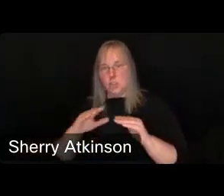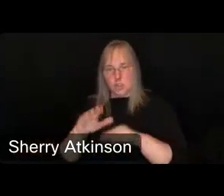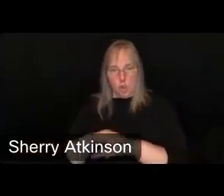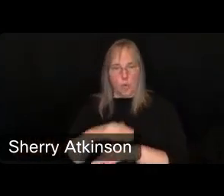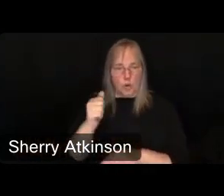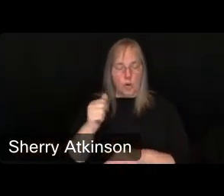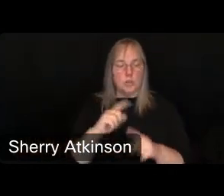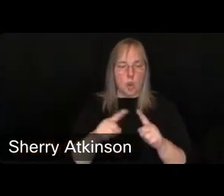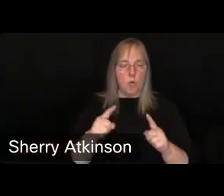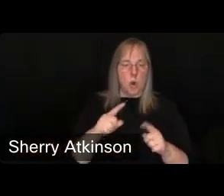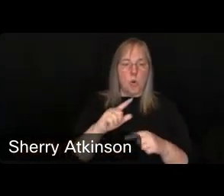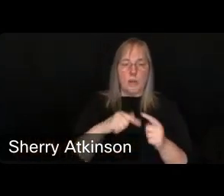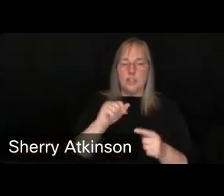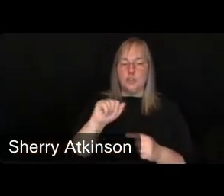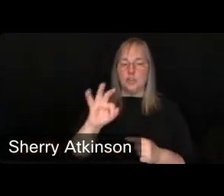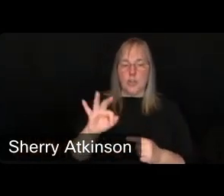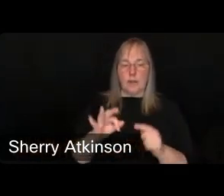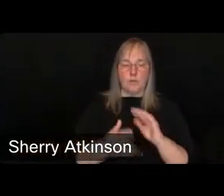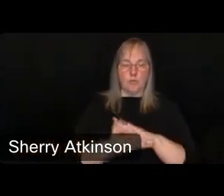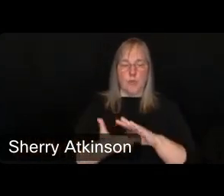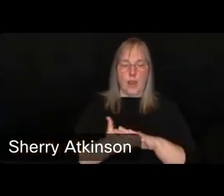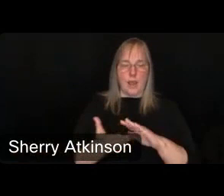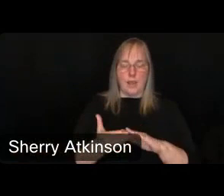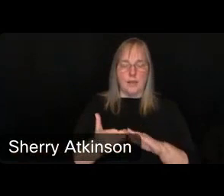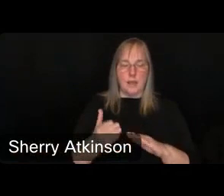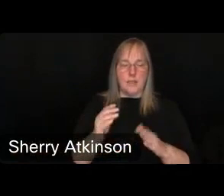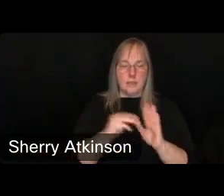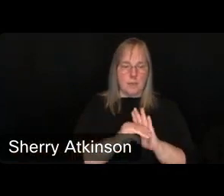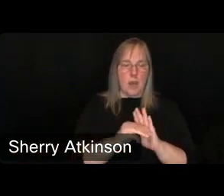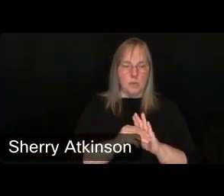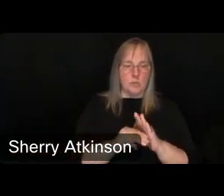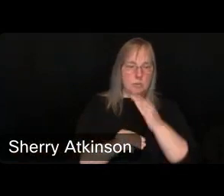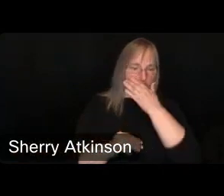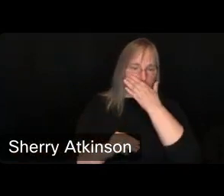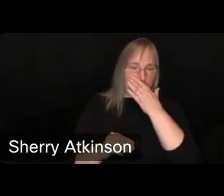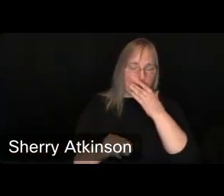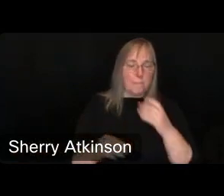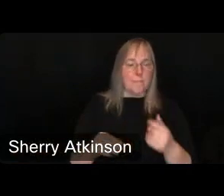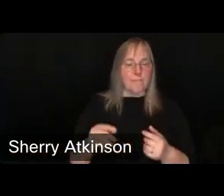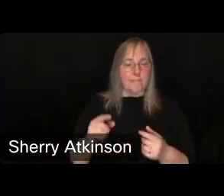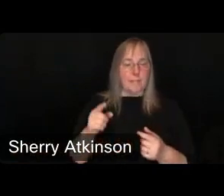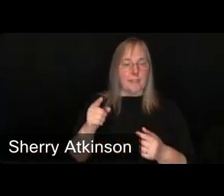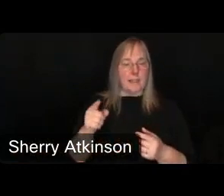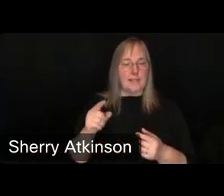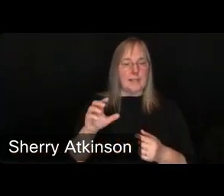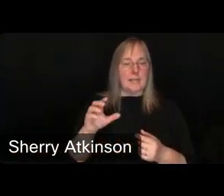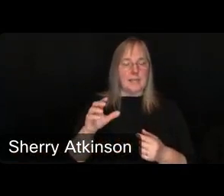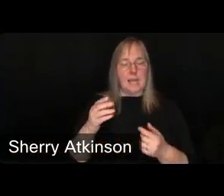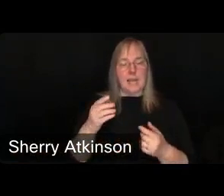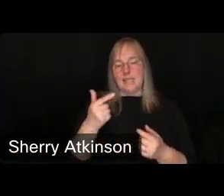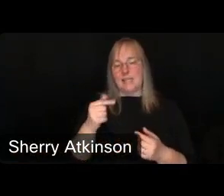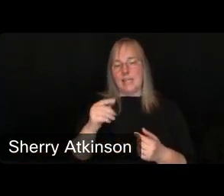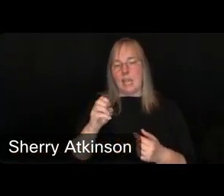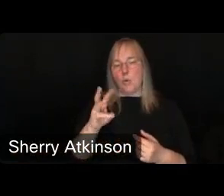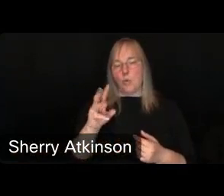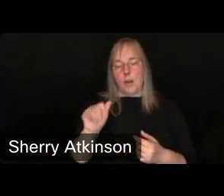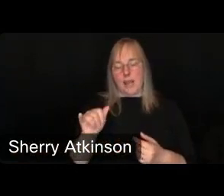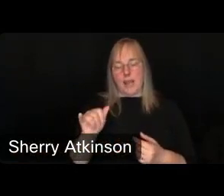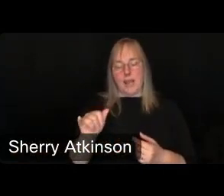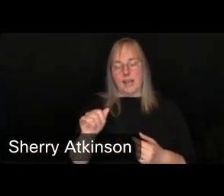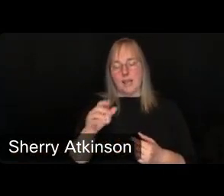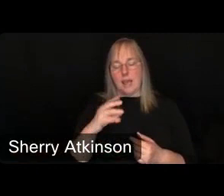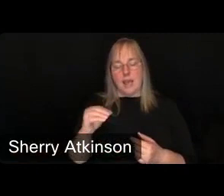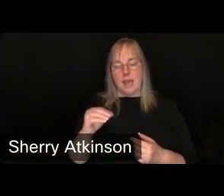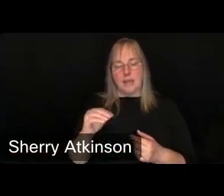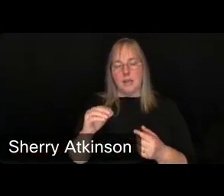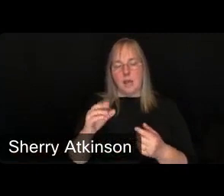by Design and also the gateway development impact there. The reason is that a lot of zoning are still in the process, and